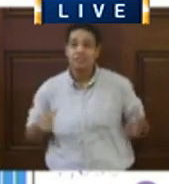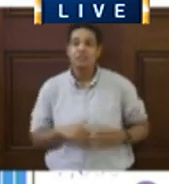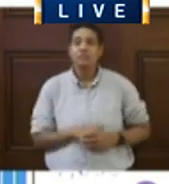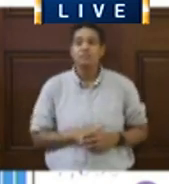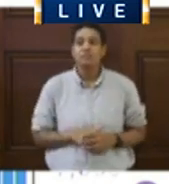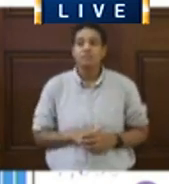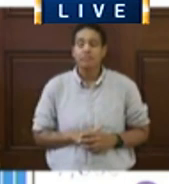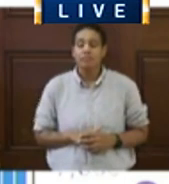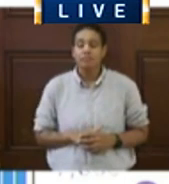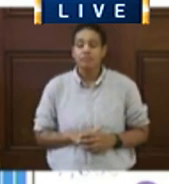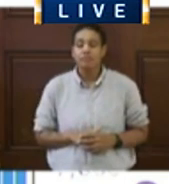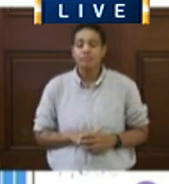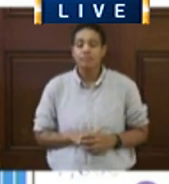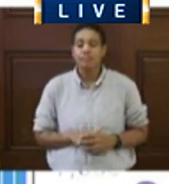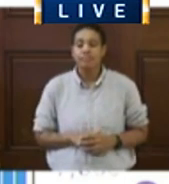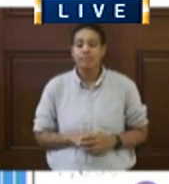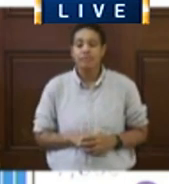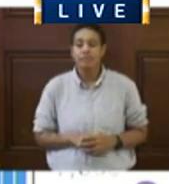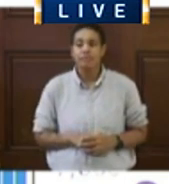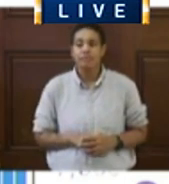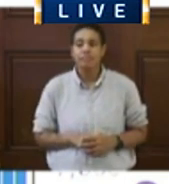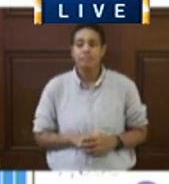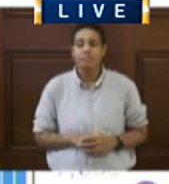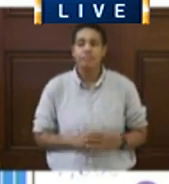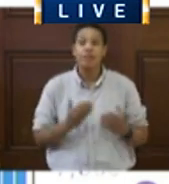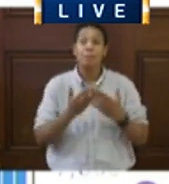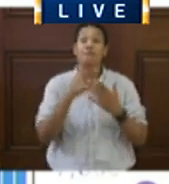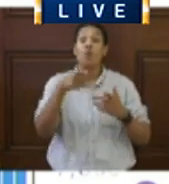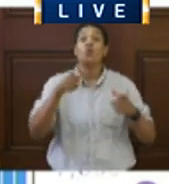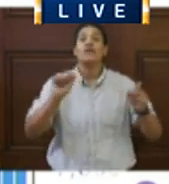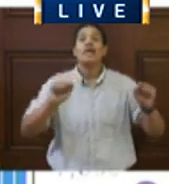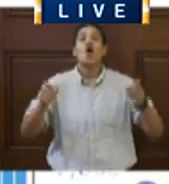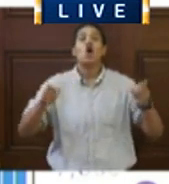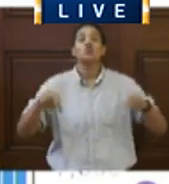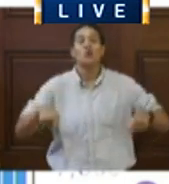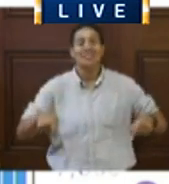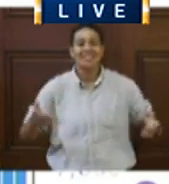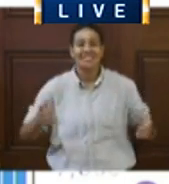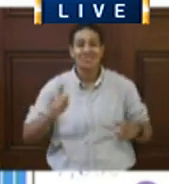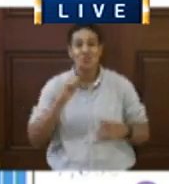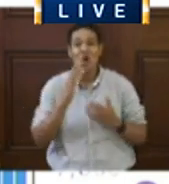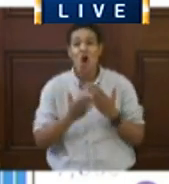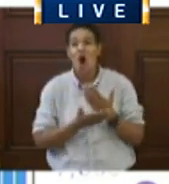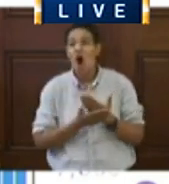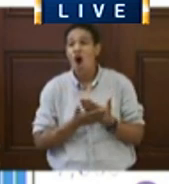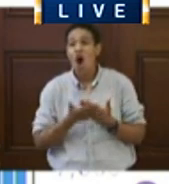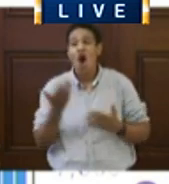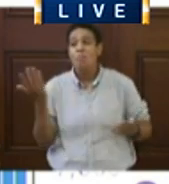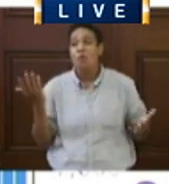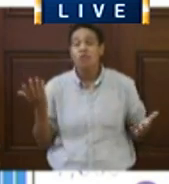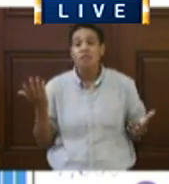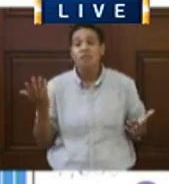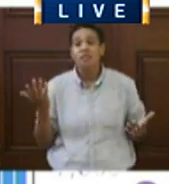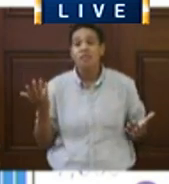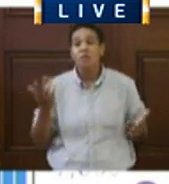before you would have this under control. So almost a